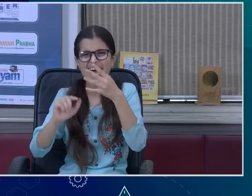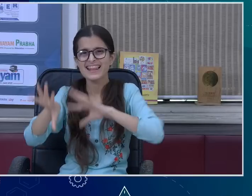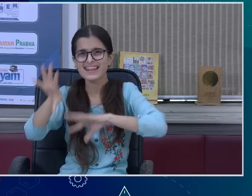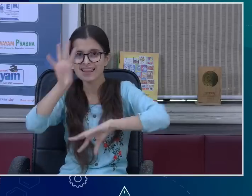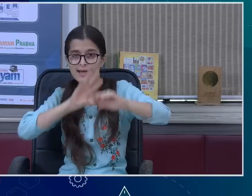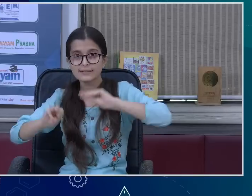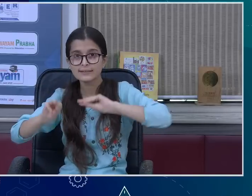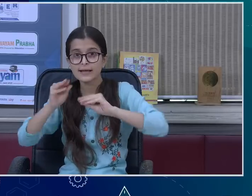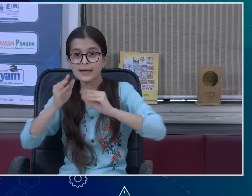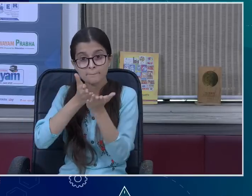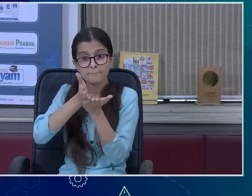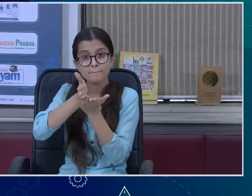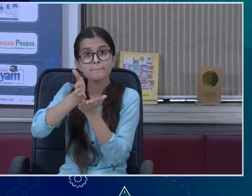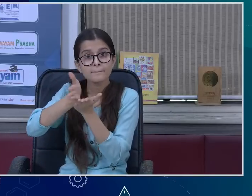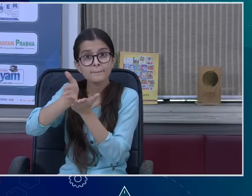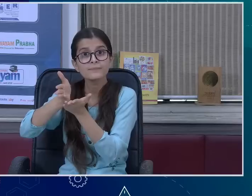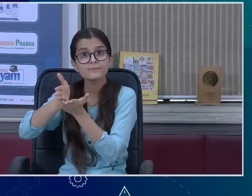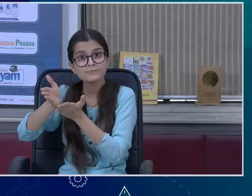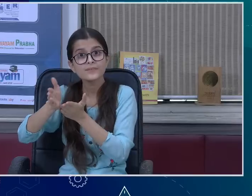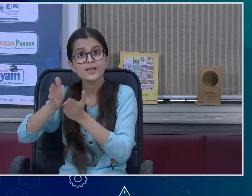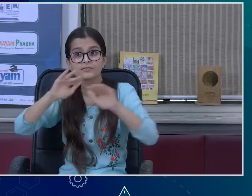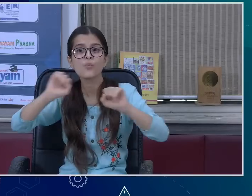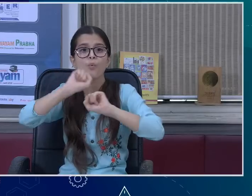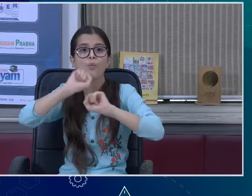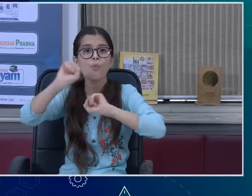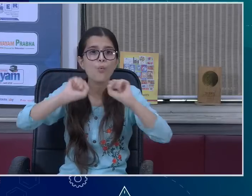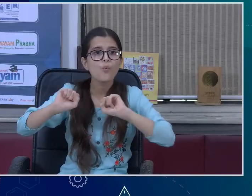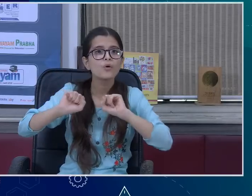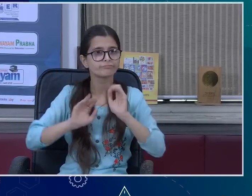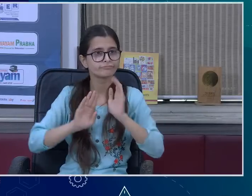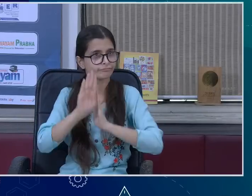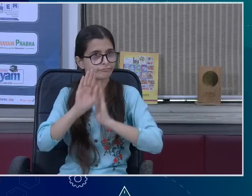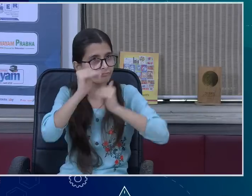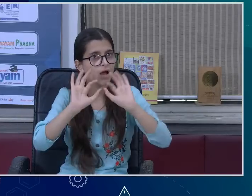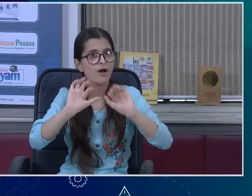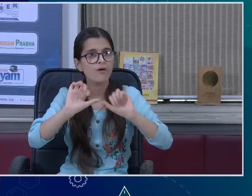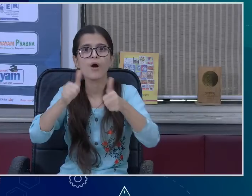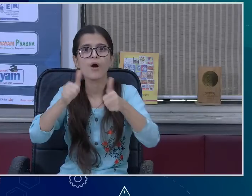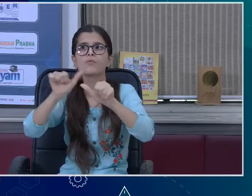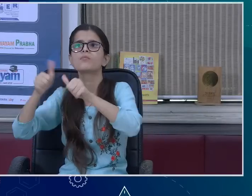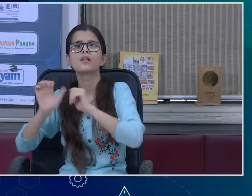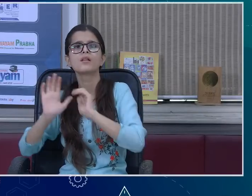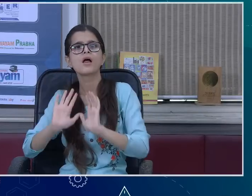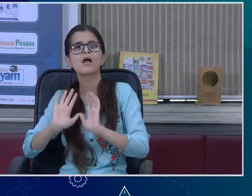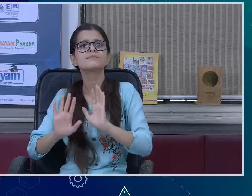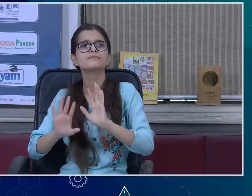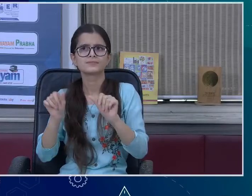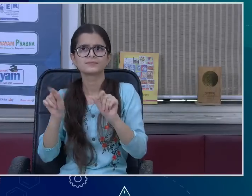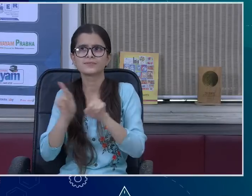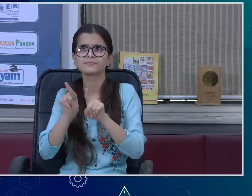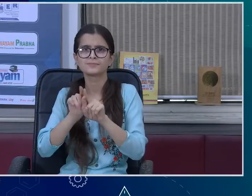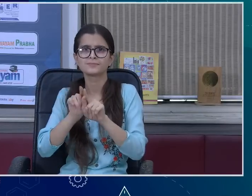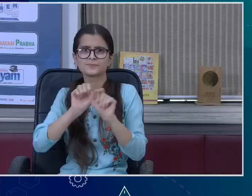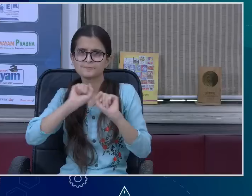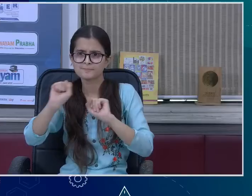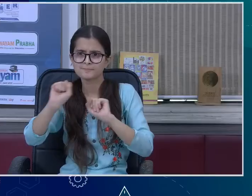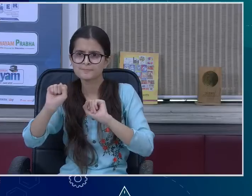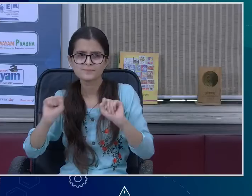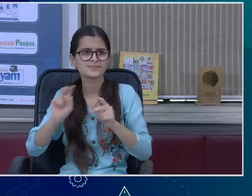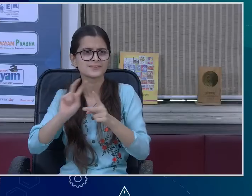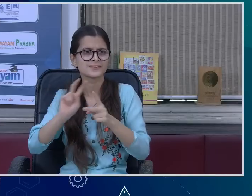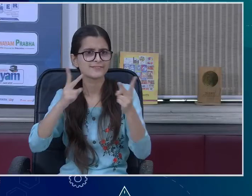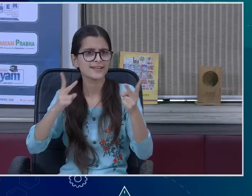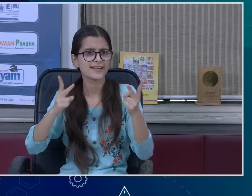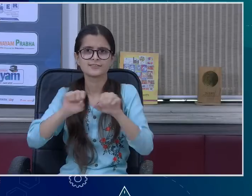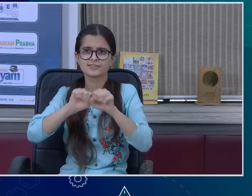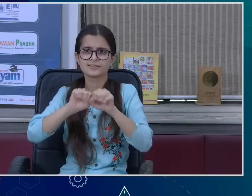methods, the children can actually perform well in academics, wherein, like for instance, the normal reporting structure or assessment structure